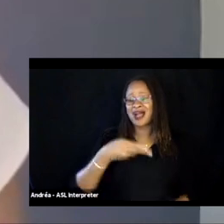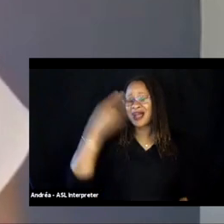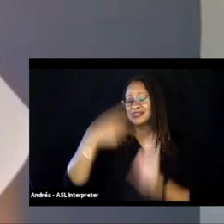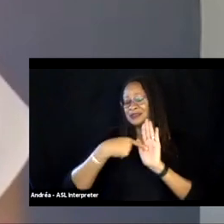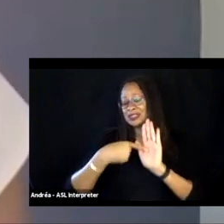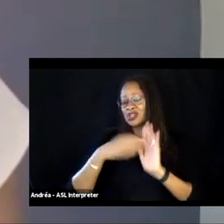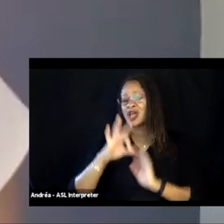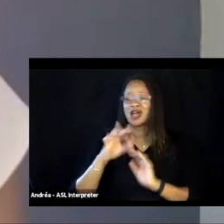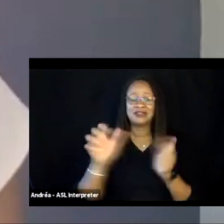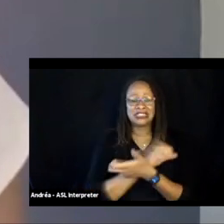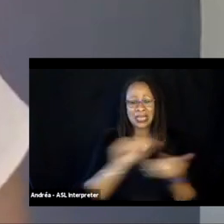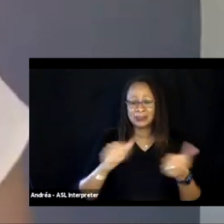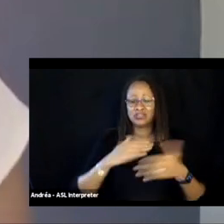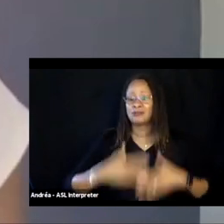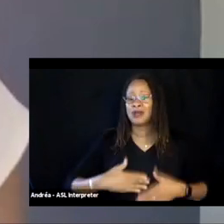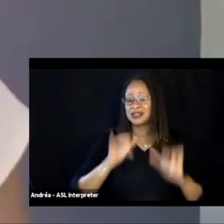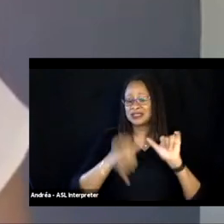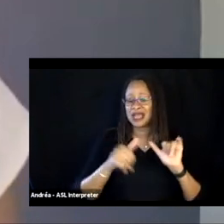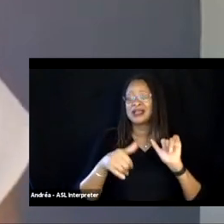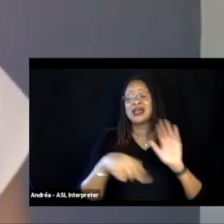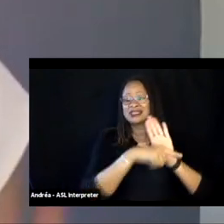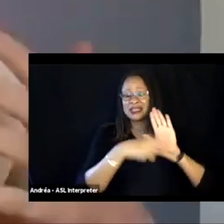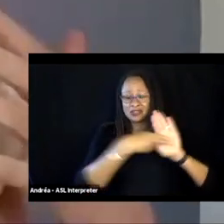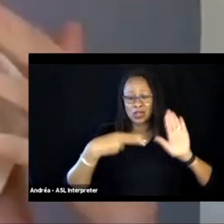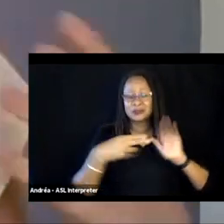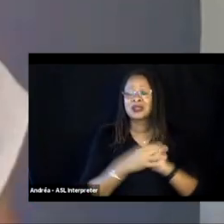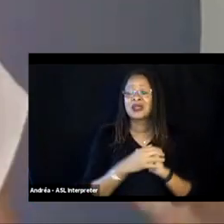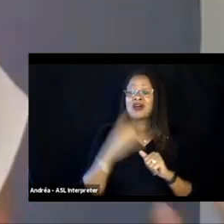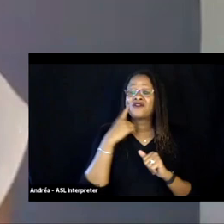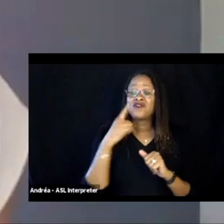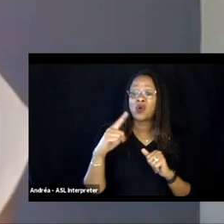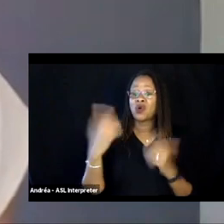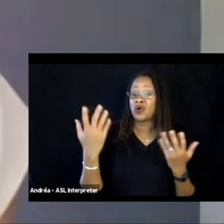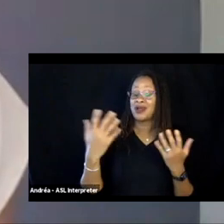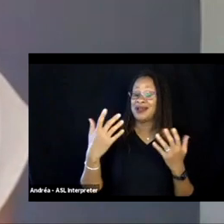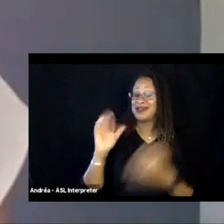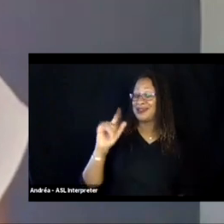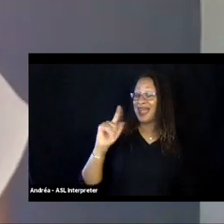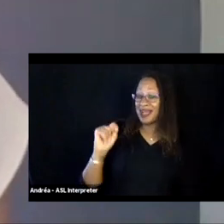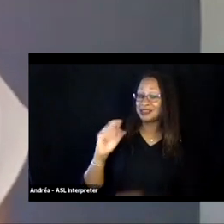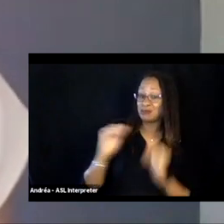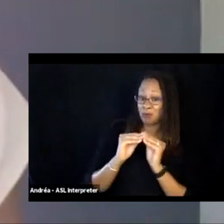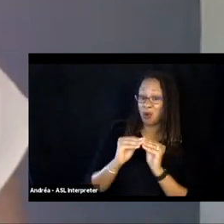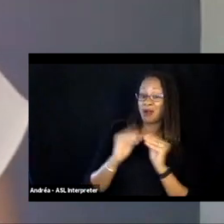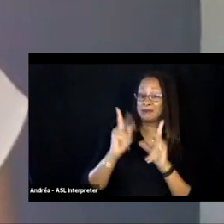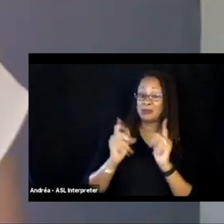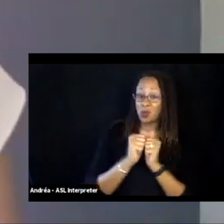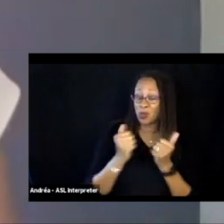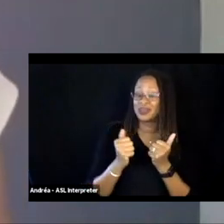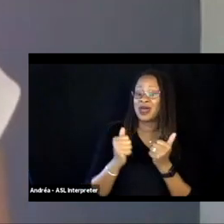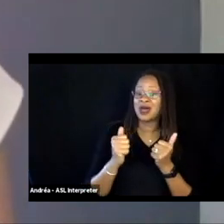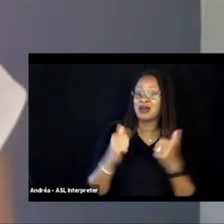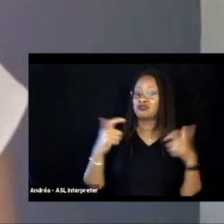of damaging body size stereotypes. So first, cast more people with large body types in ads.